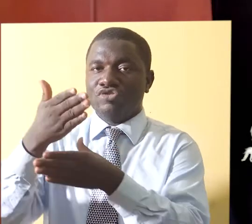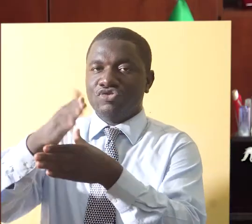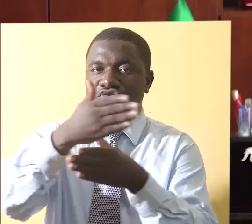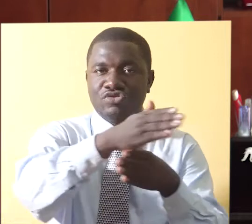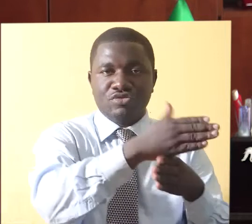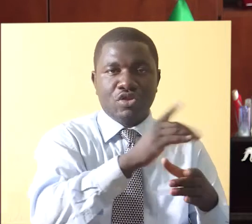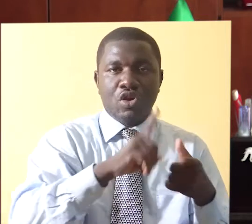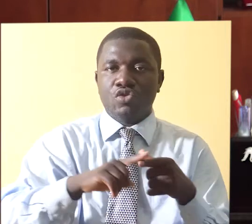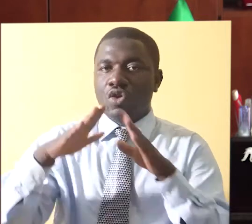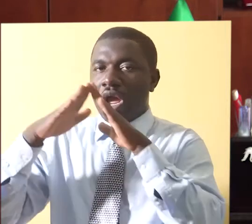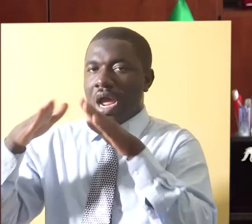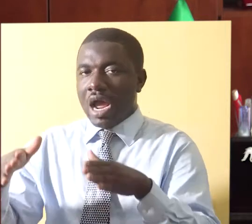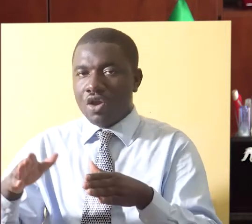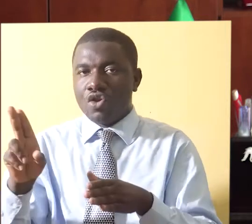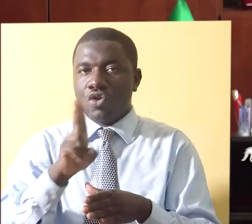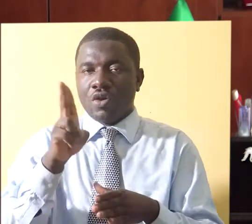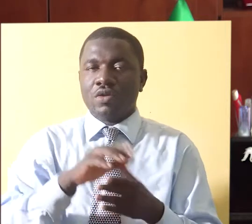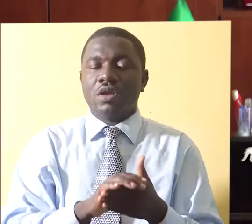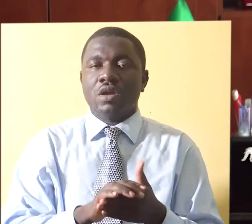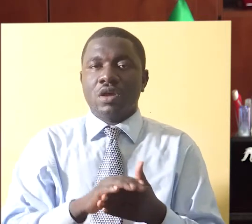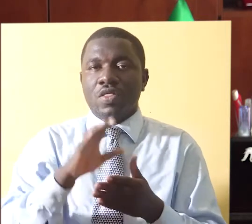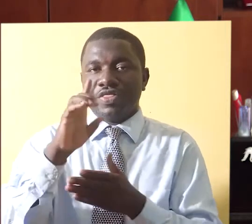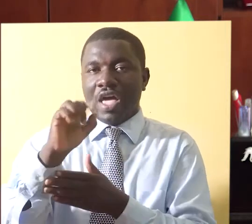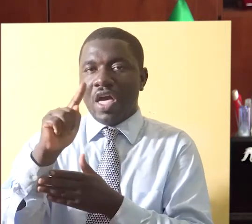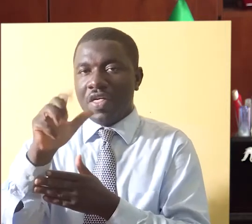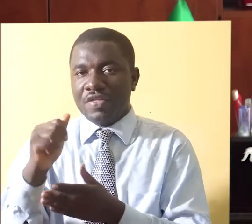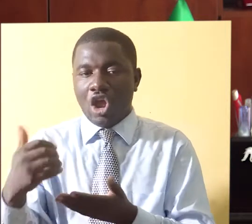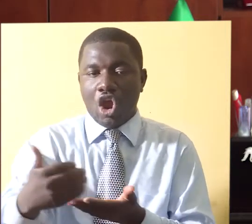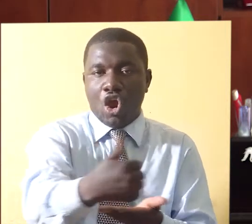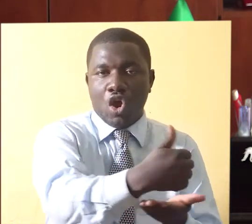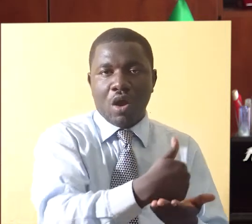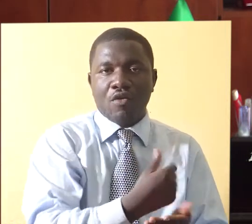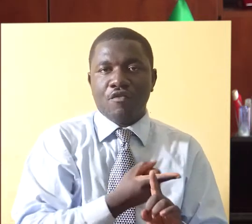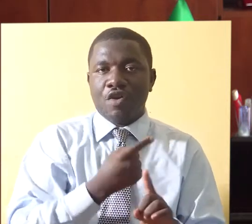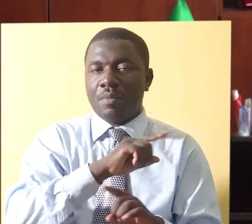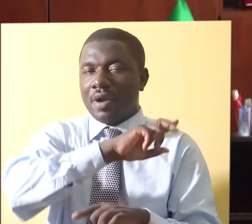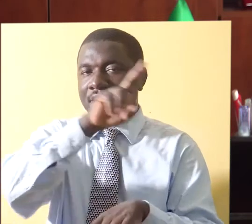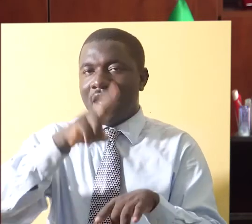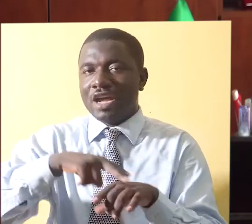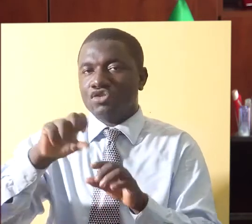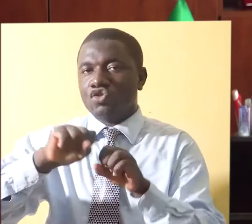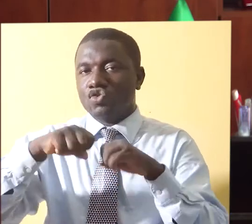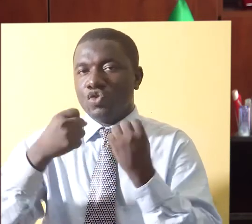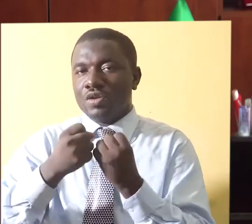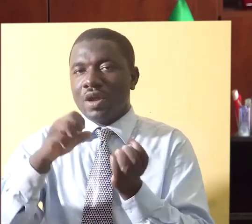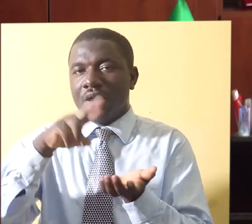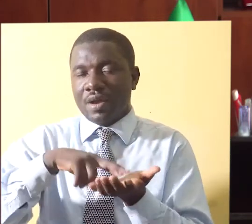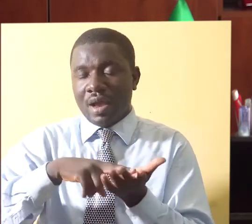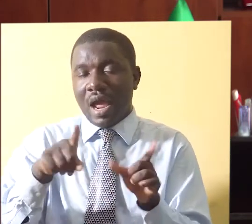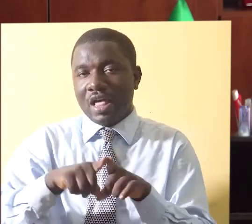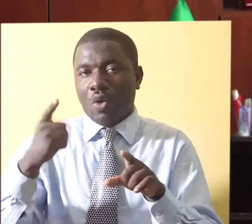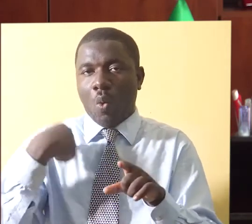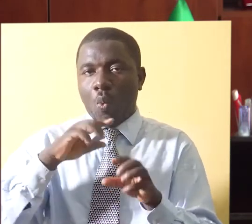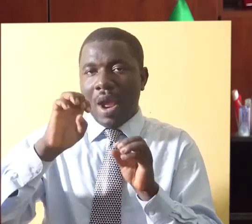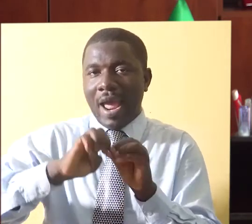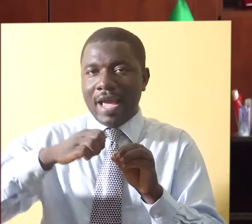to households using data mined from the National Social Register while we rapidly expand